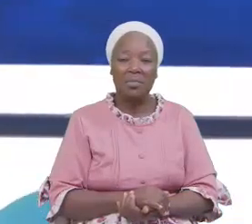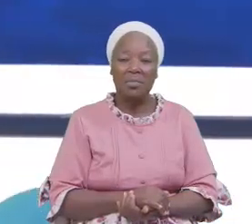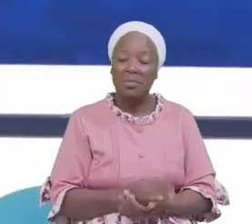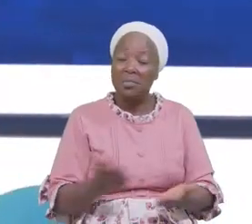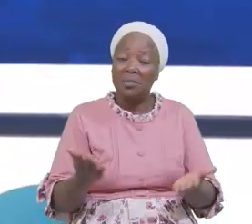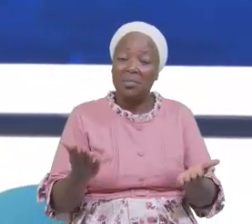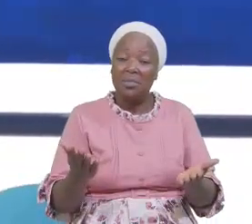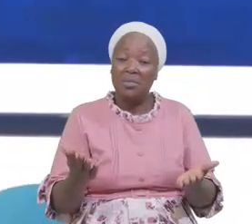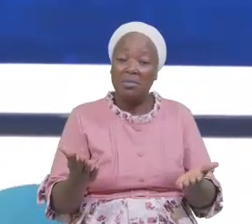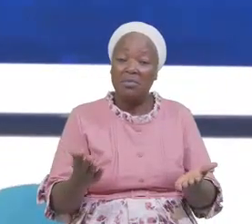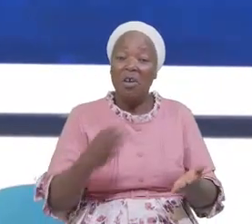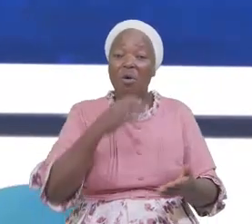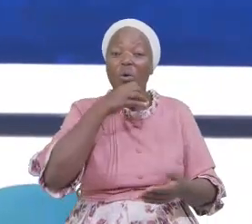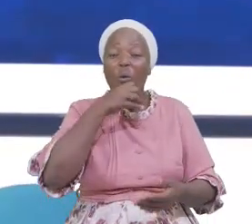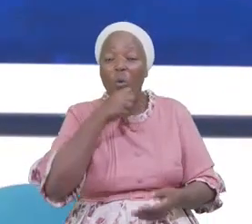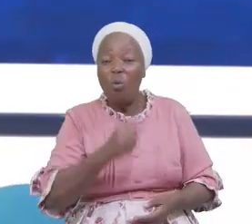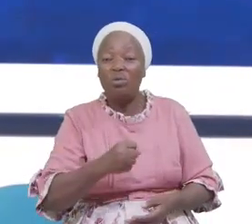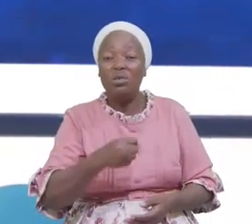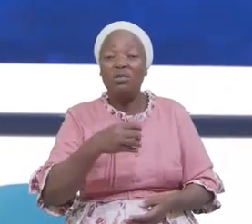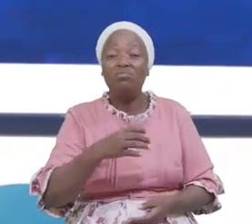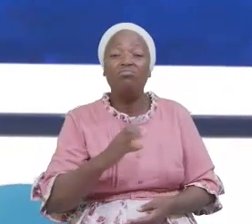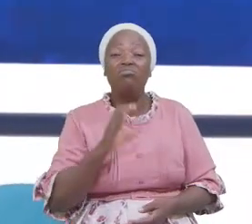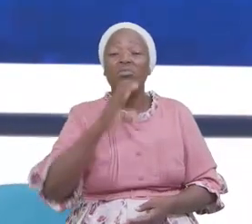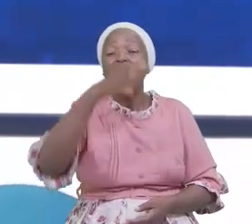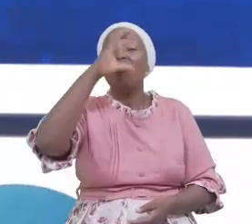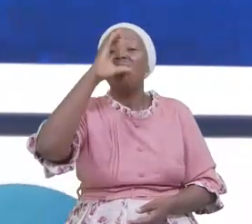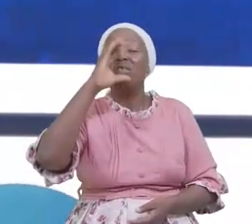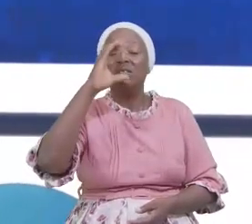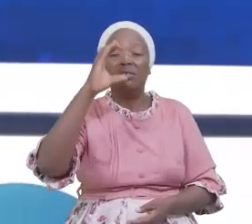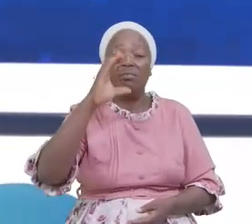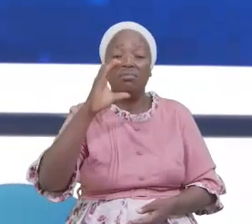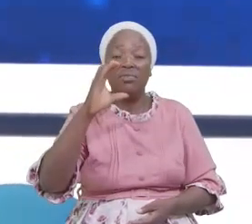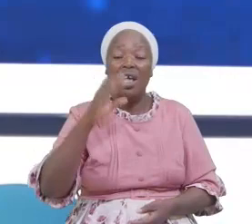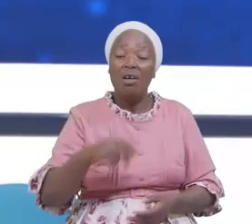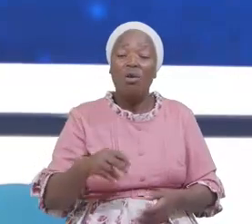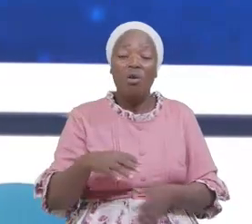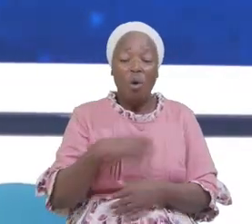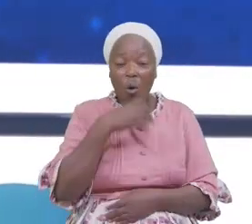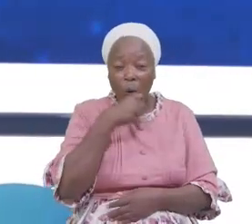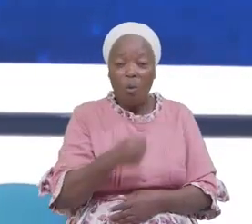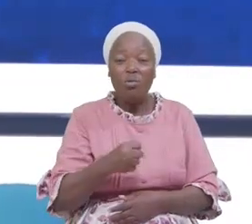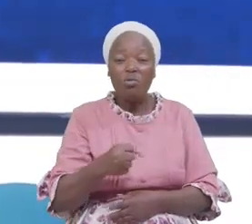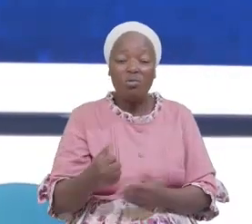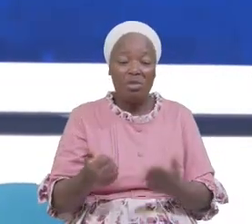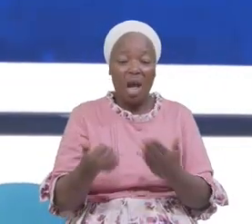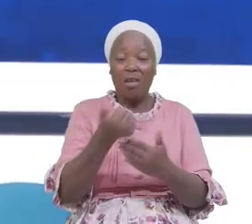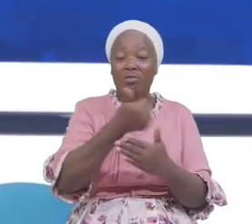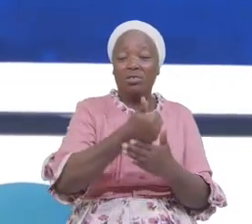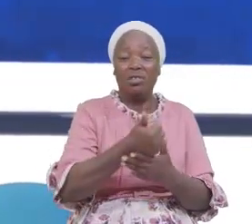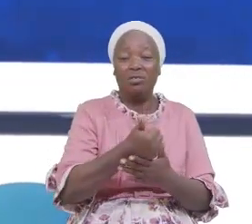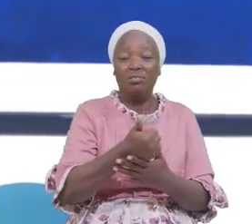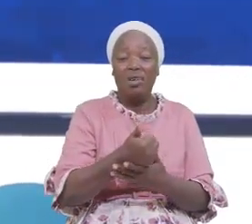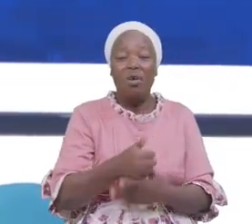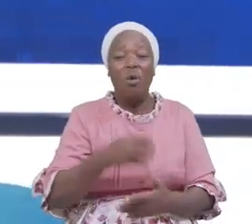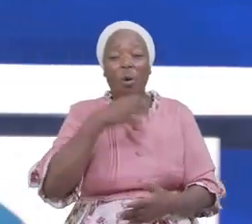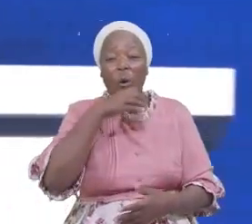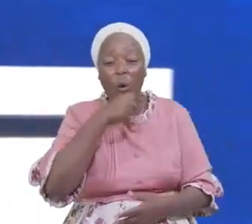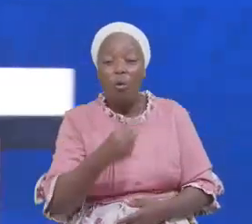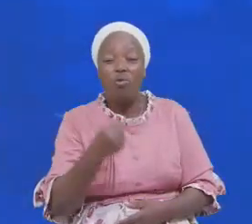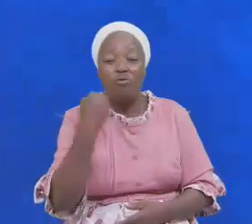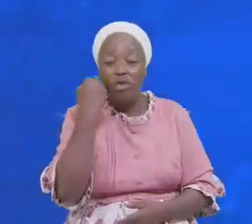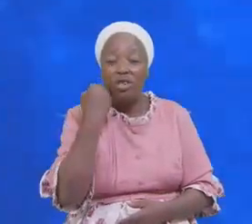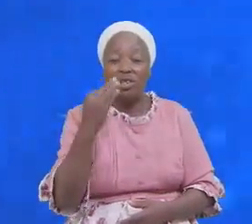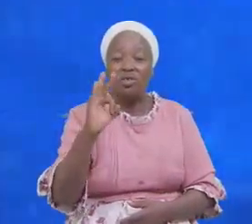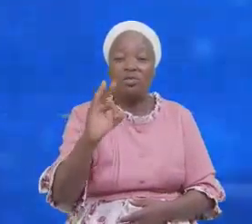Old drunkenness. Old adultery. Old fornication.